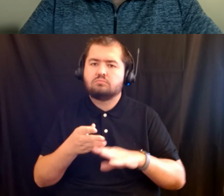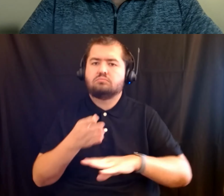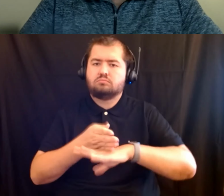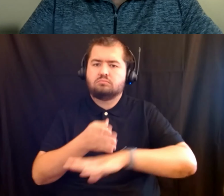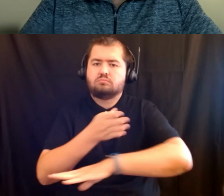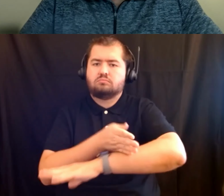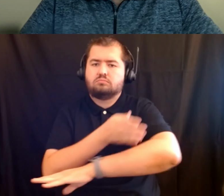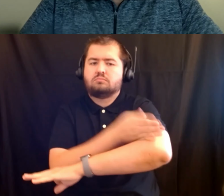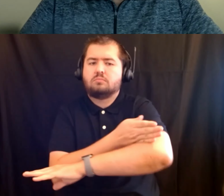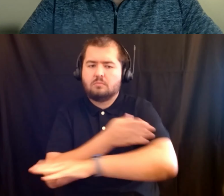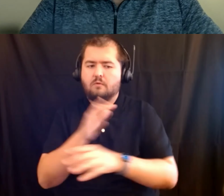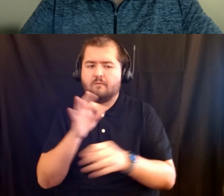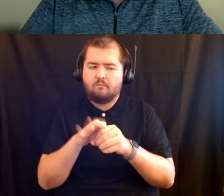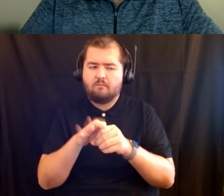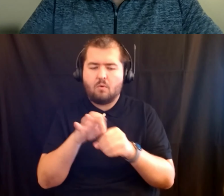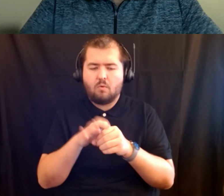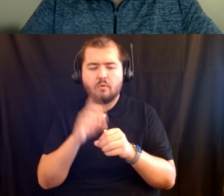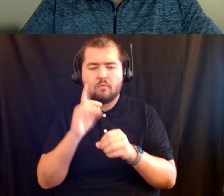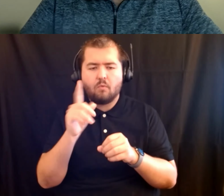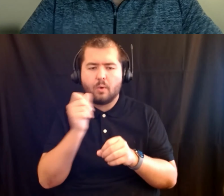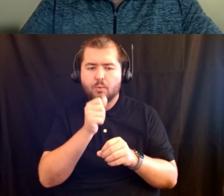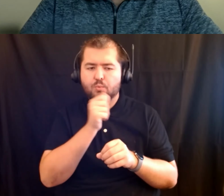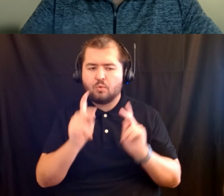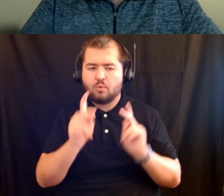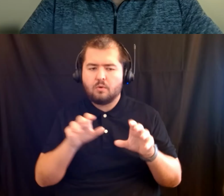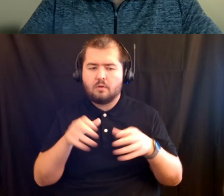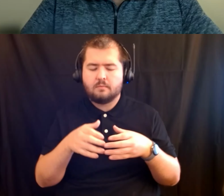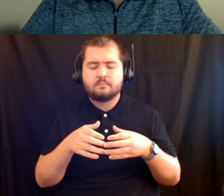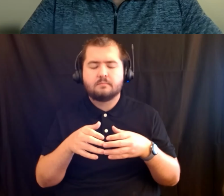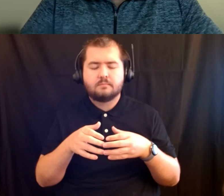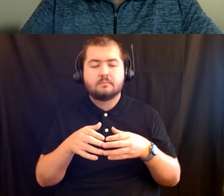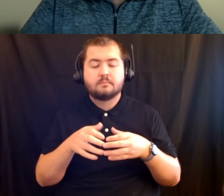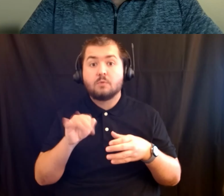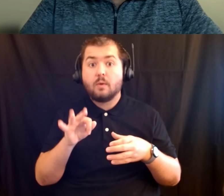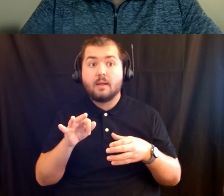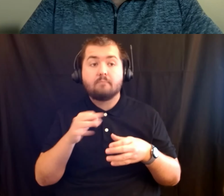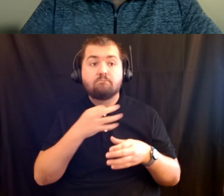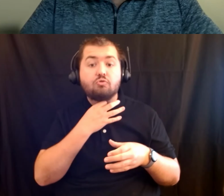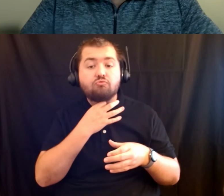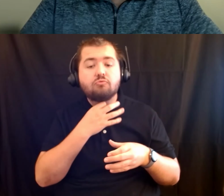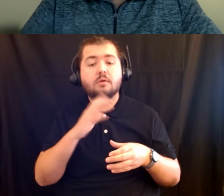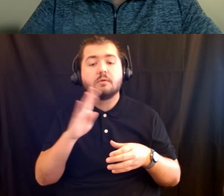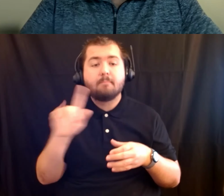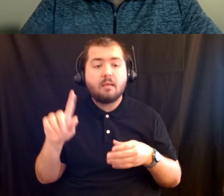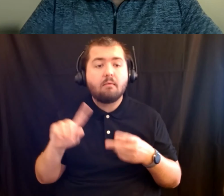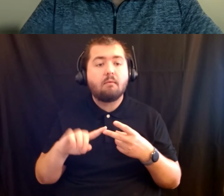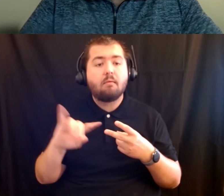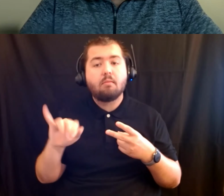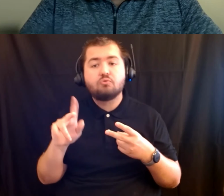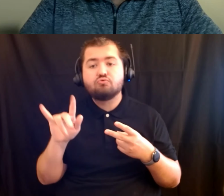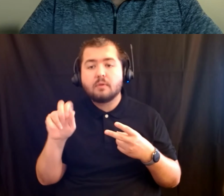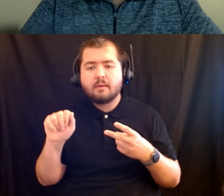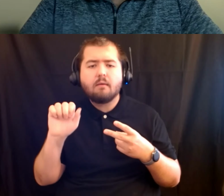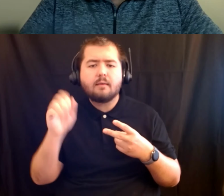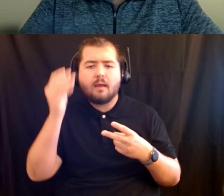with disabilities. So if you're interested, you have Bill's information, Juliana's information, says, hey, I'm interested in